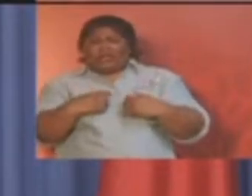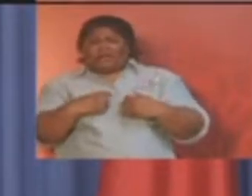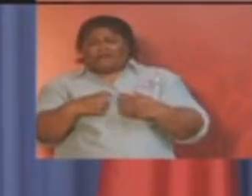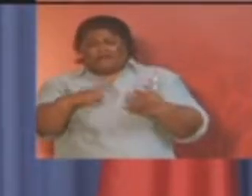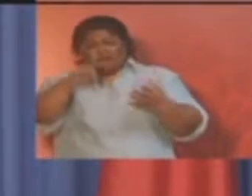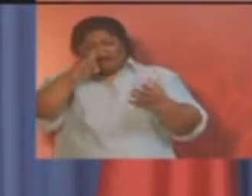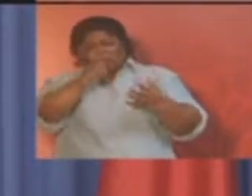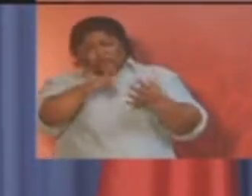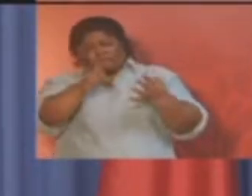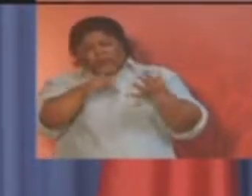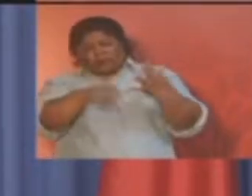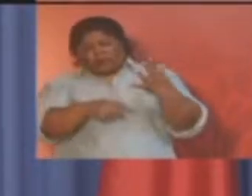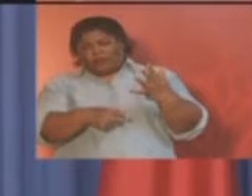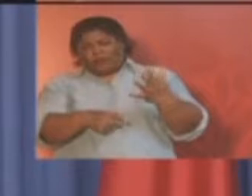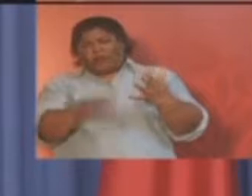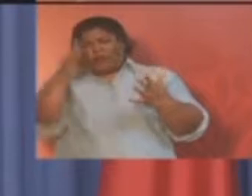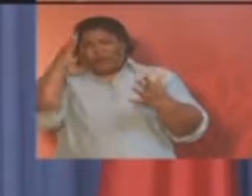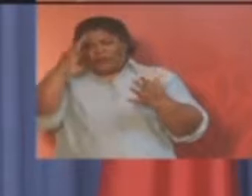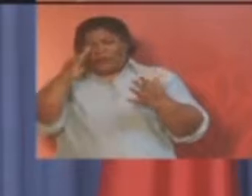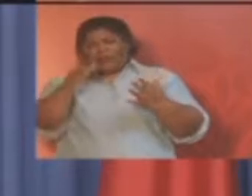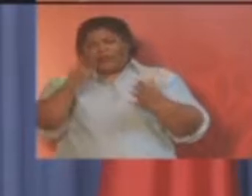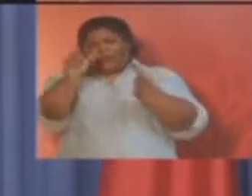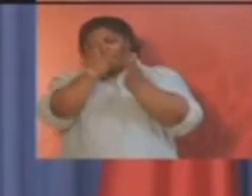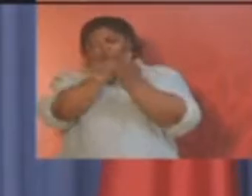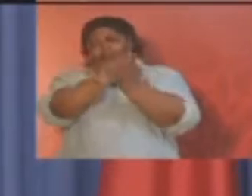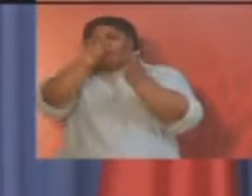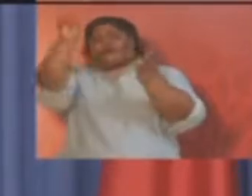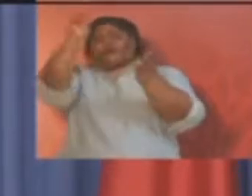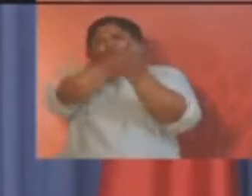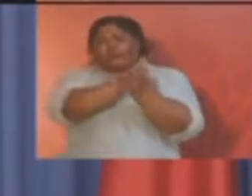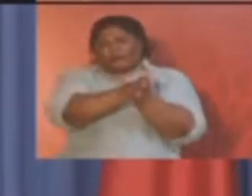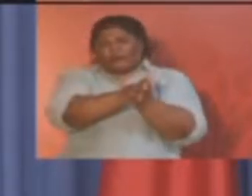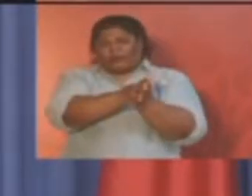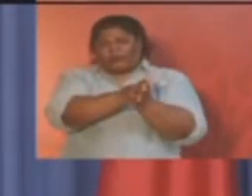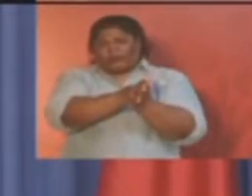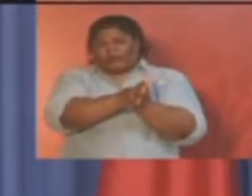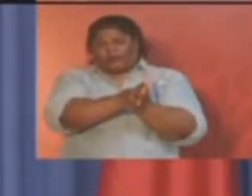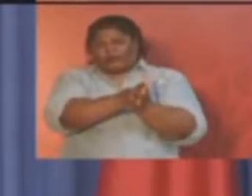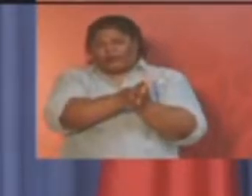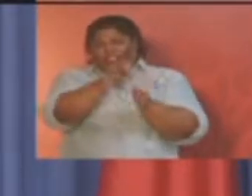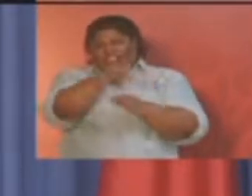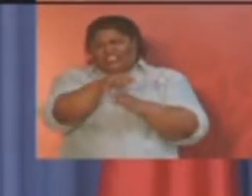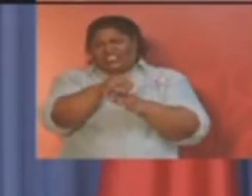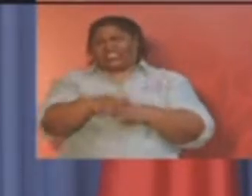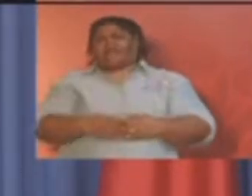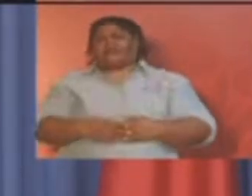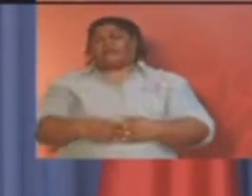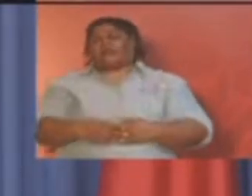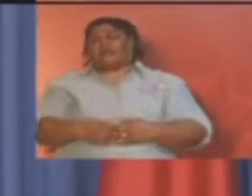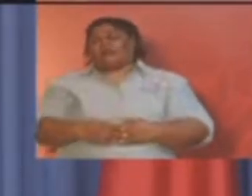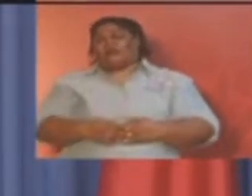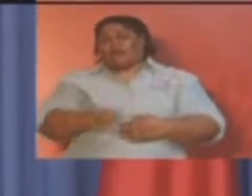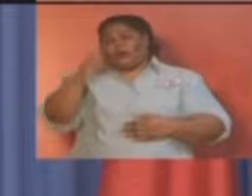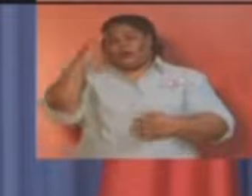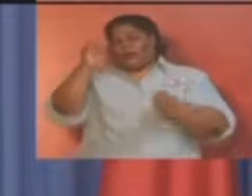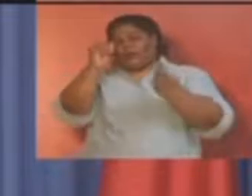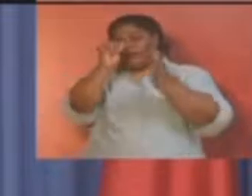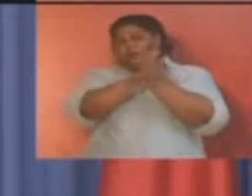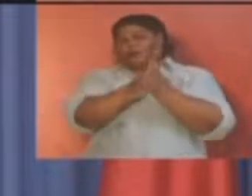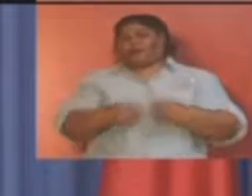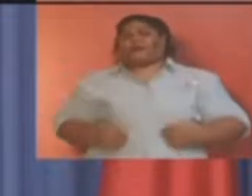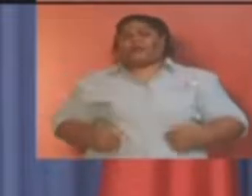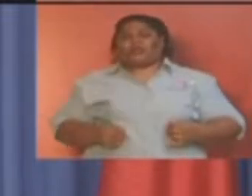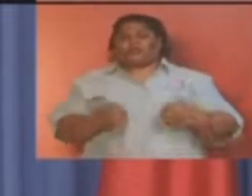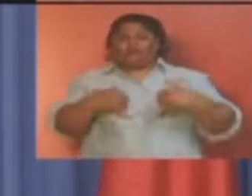will publish it within, hopefully, the next few hours, hopefully by sometime tonight as we just complete working on it. And